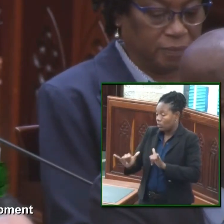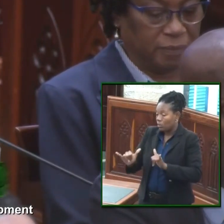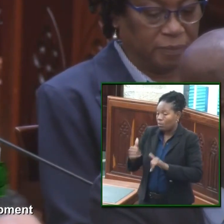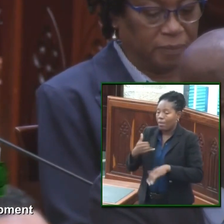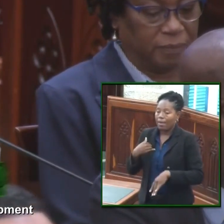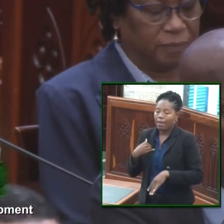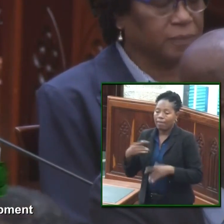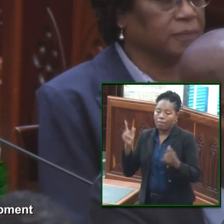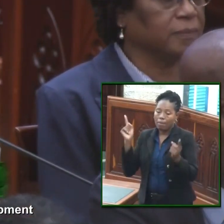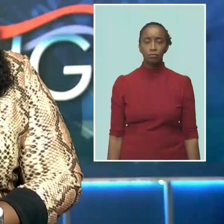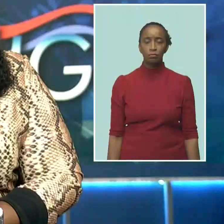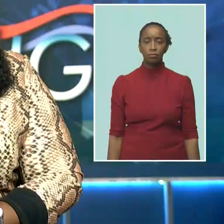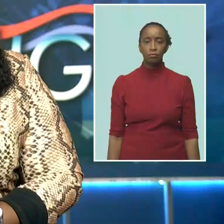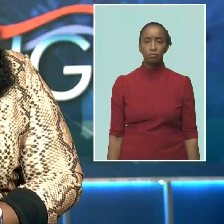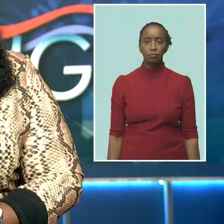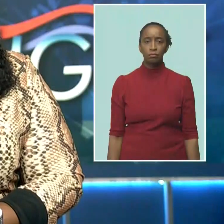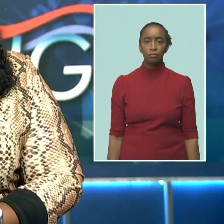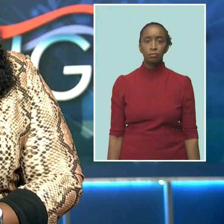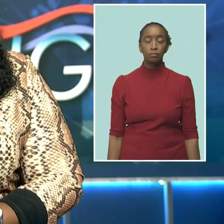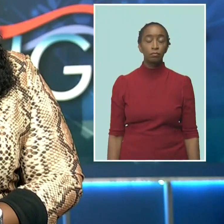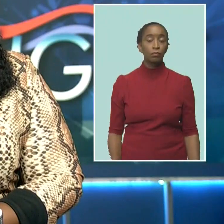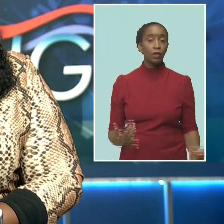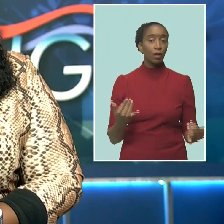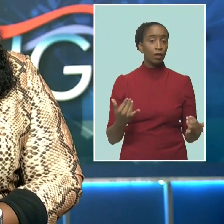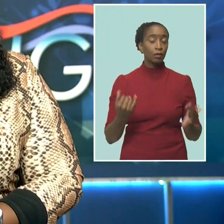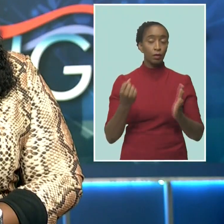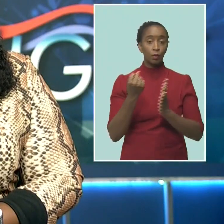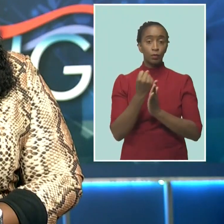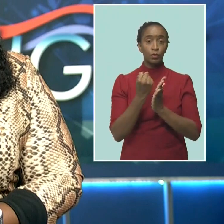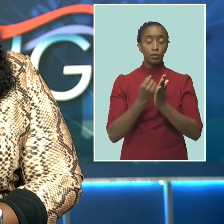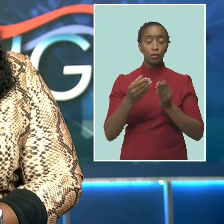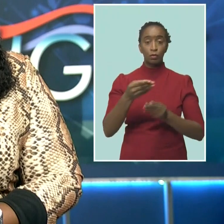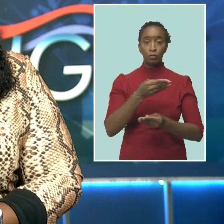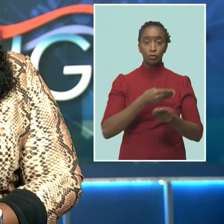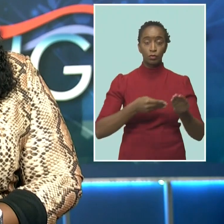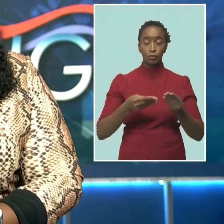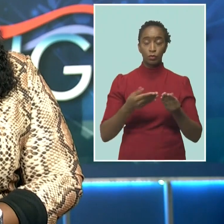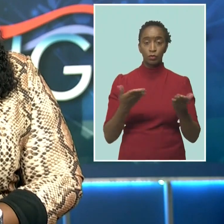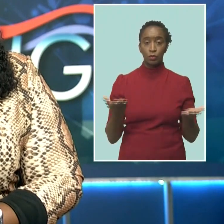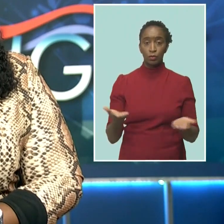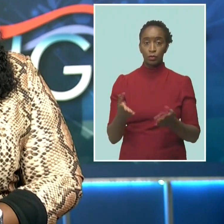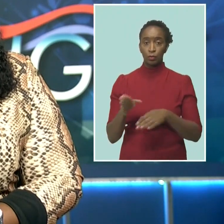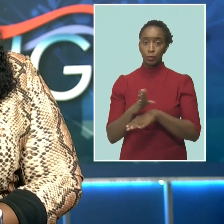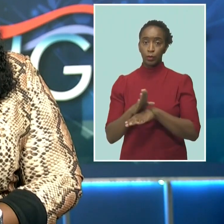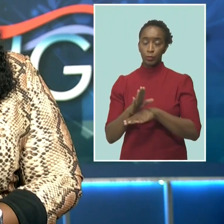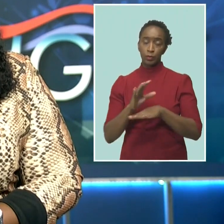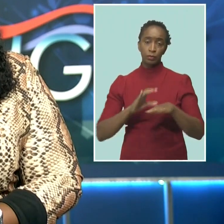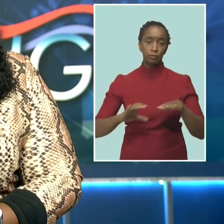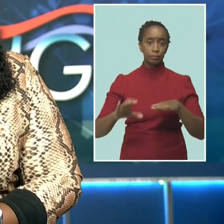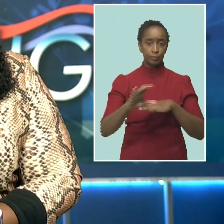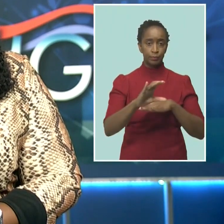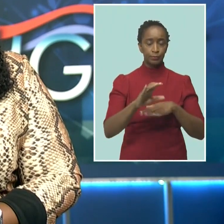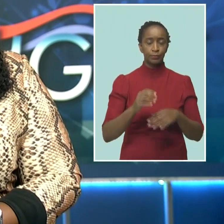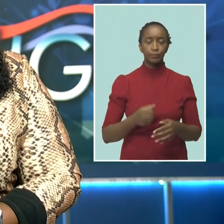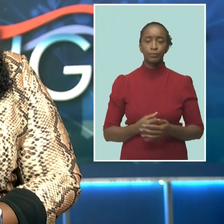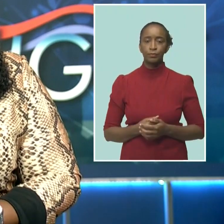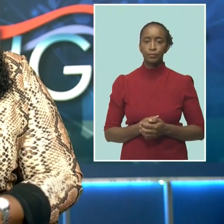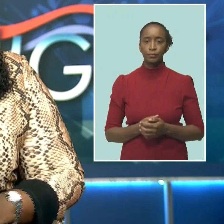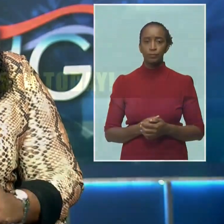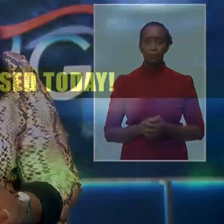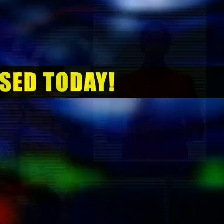personalized touch. Let's take a look now at how stocks performed today in local and regional